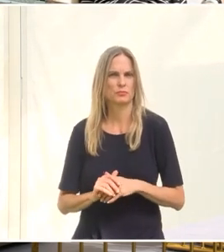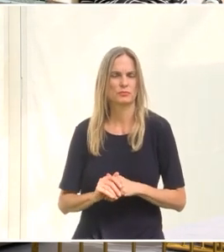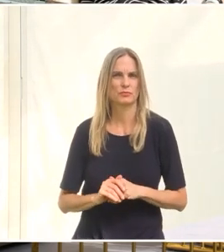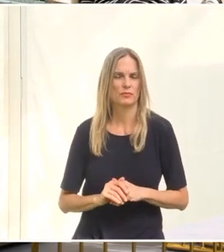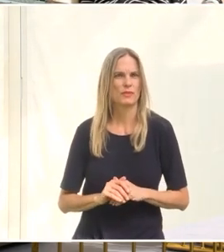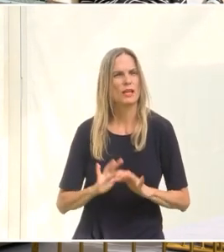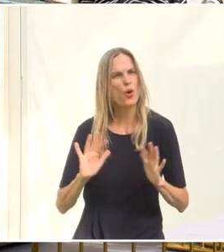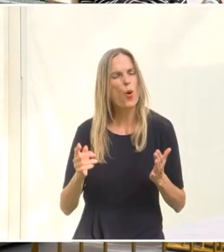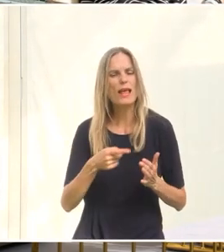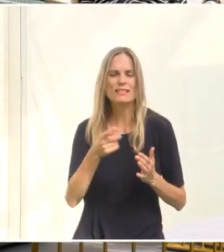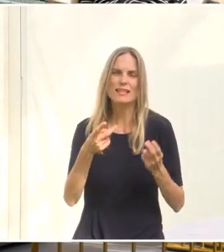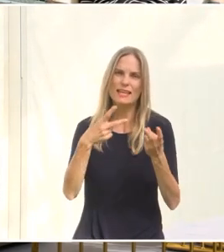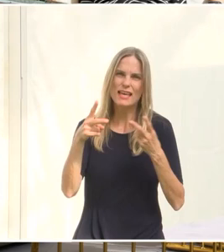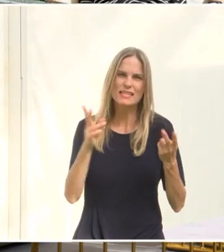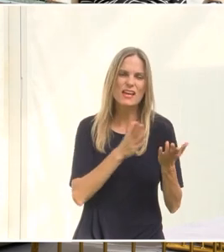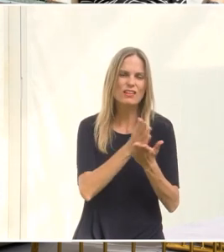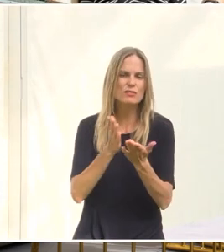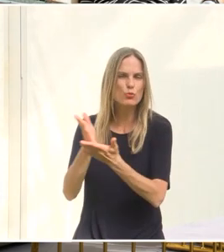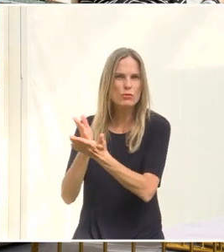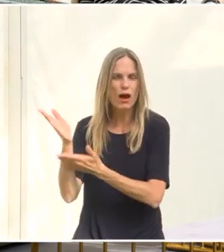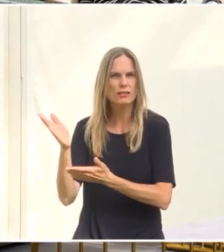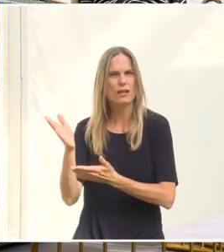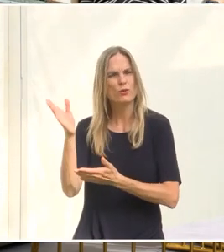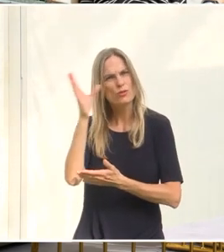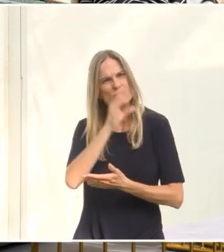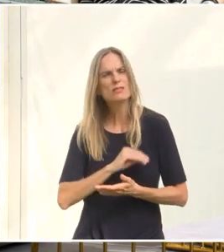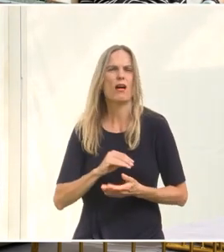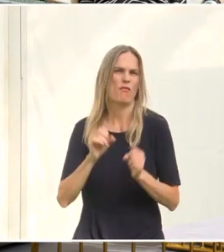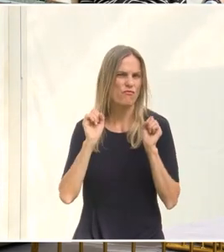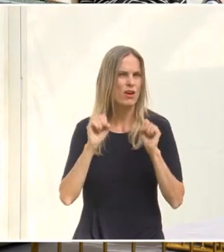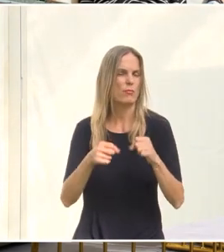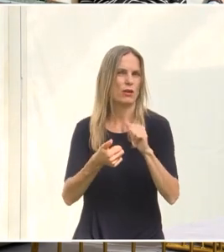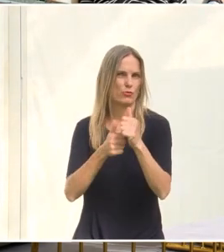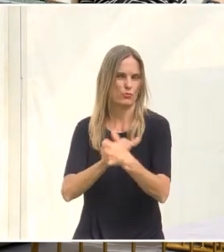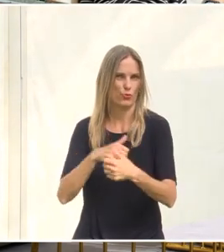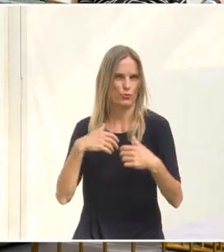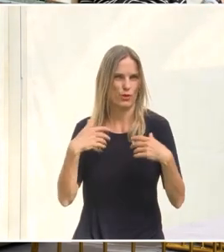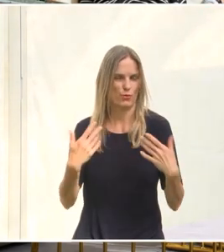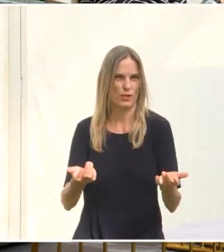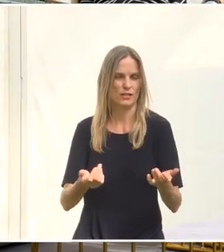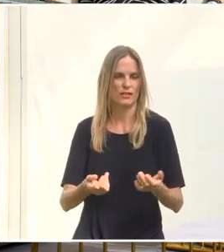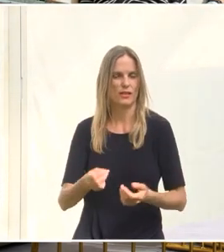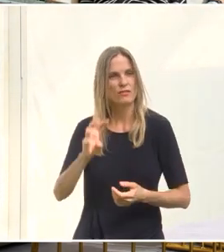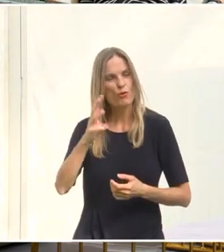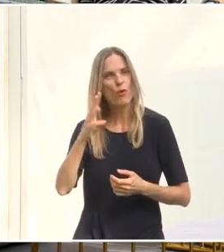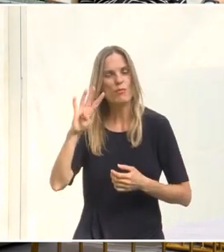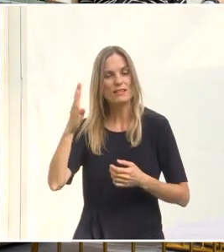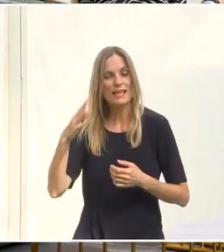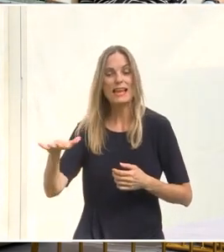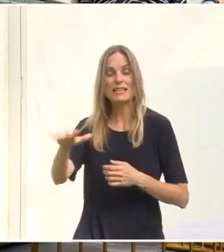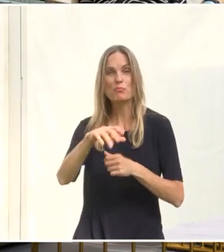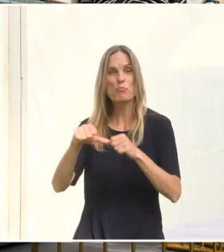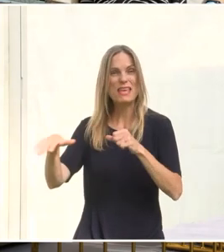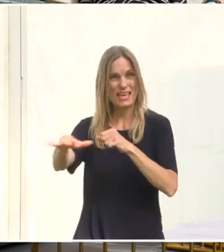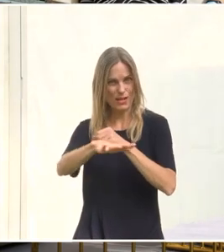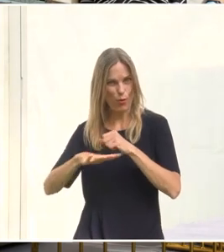these scenarios and can it somehow make it happen that the third and fourth scenario, regional development or small